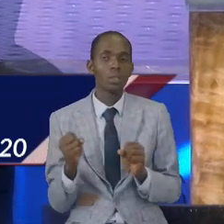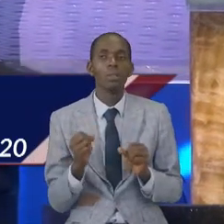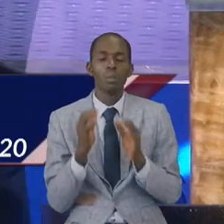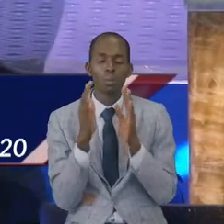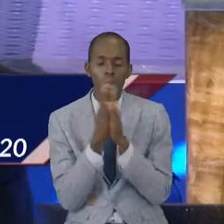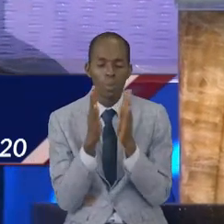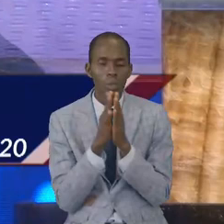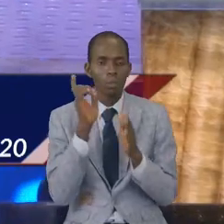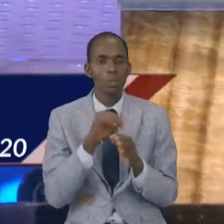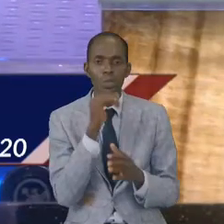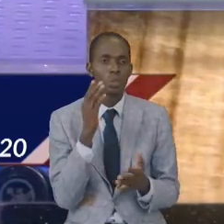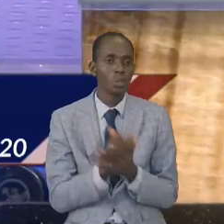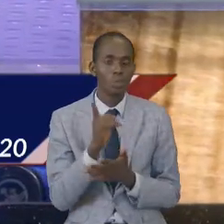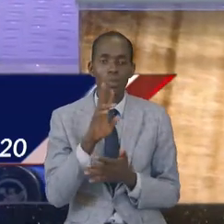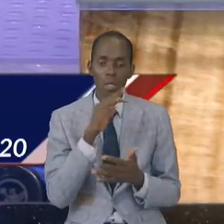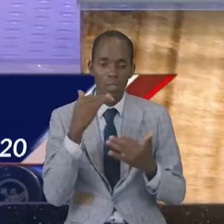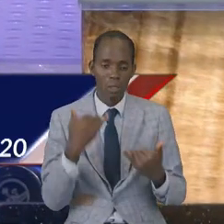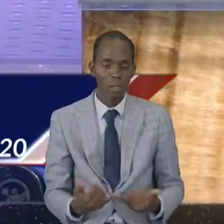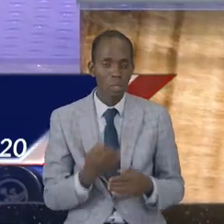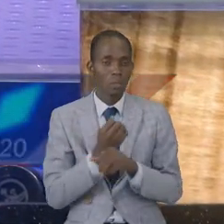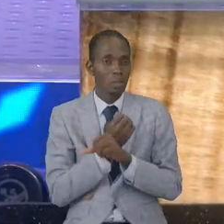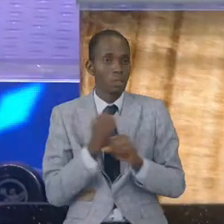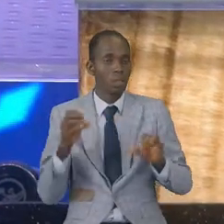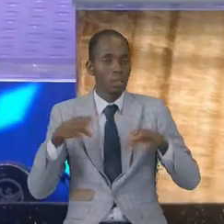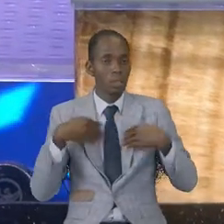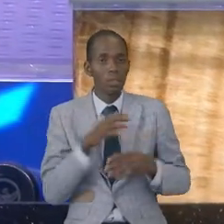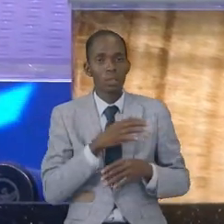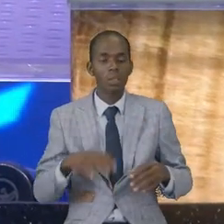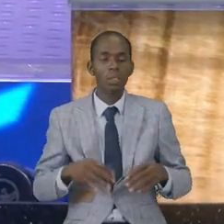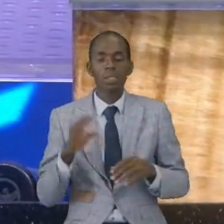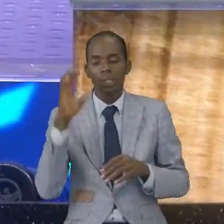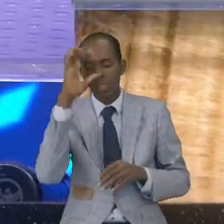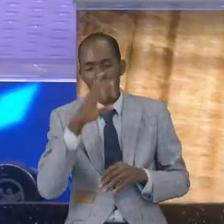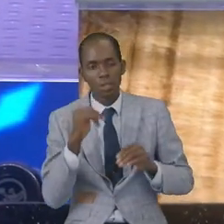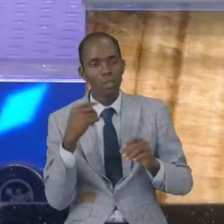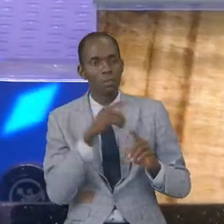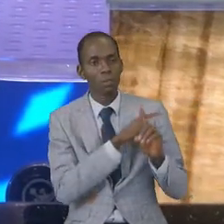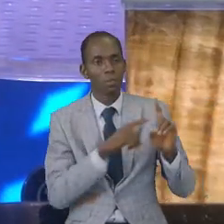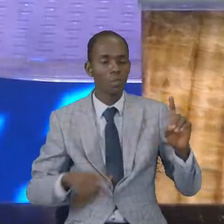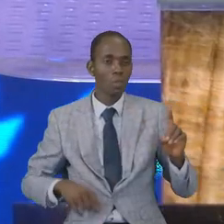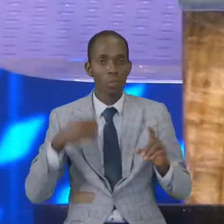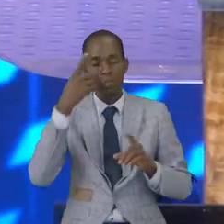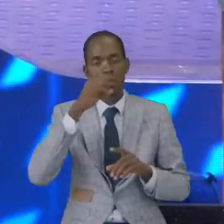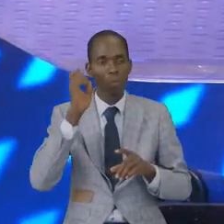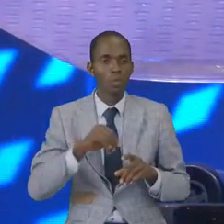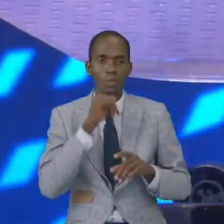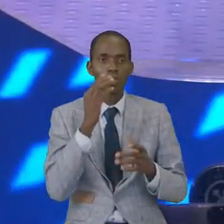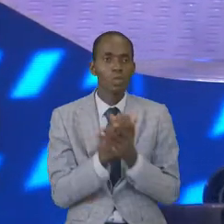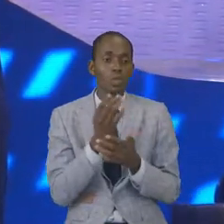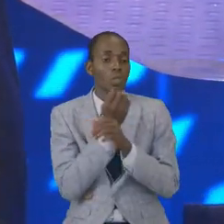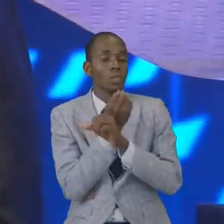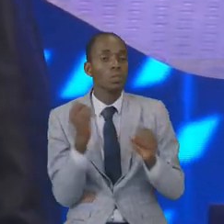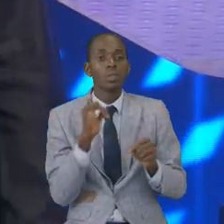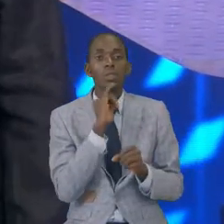not stop. You have been converted. Seeking the face of the Lord has not stopped. Salvation is not